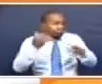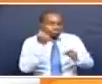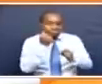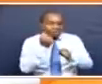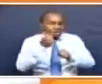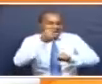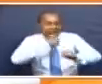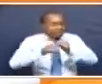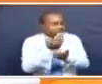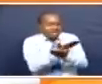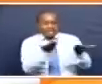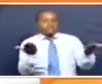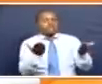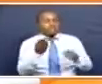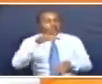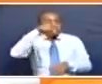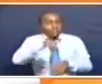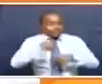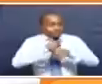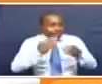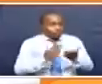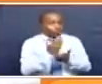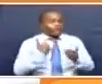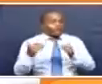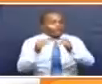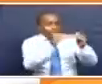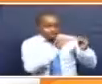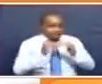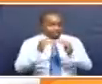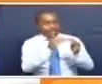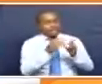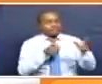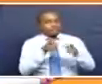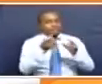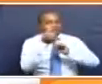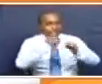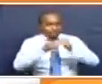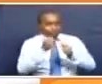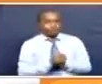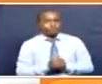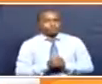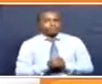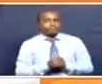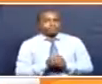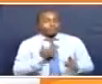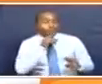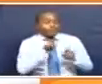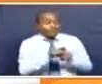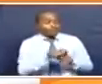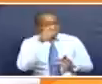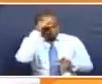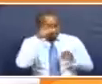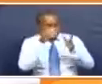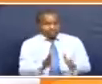a state officer, you must ensure that there is fair administrative action. My brother, His Excellency, took the oath of office,